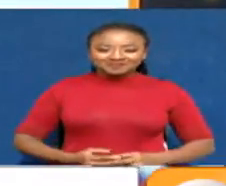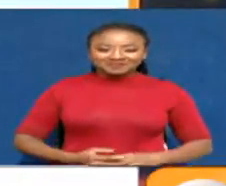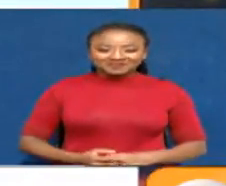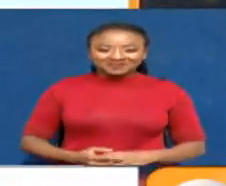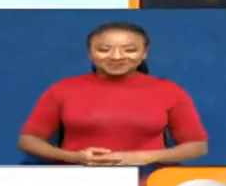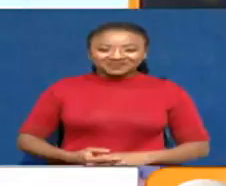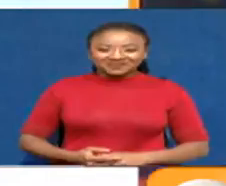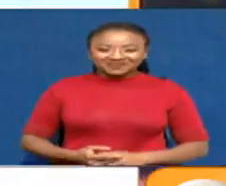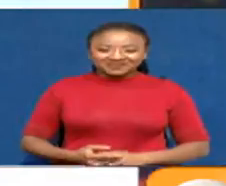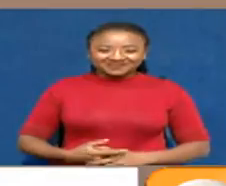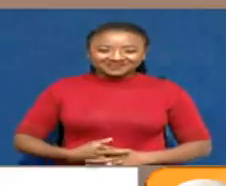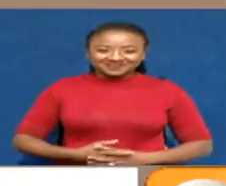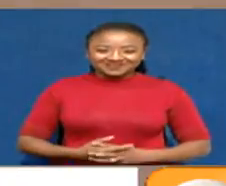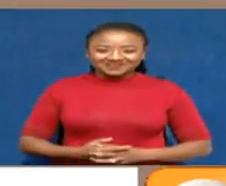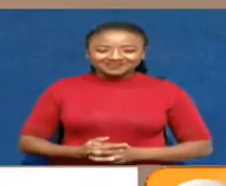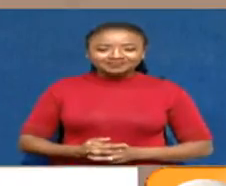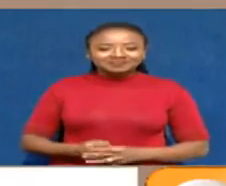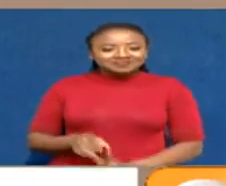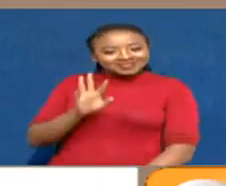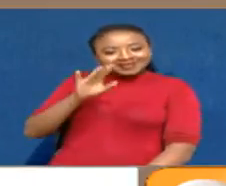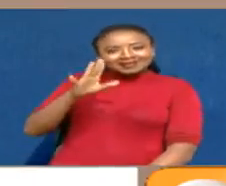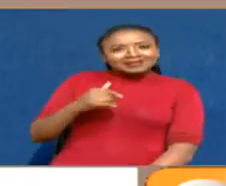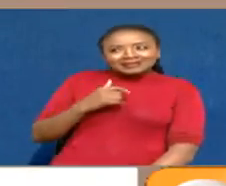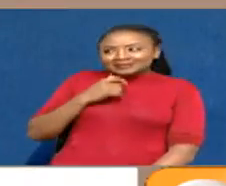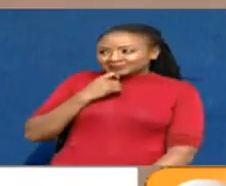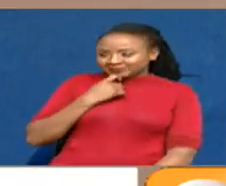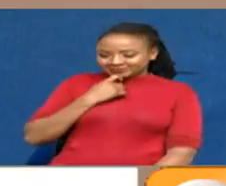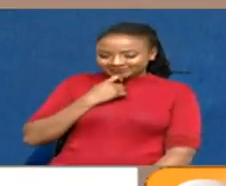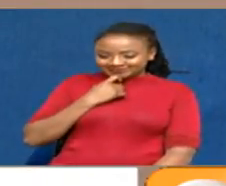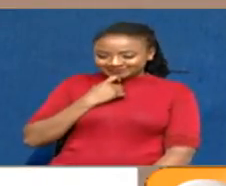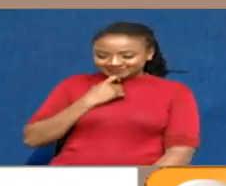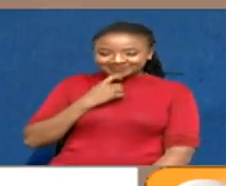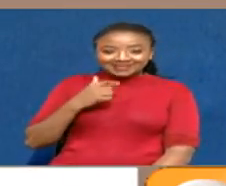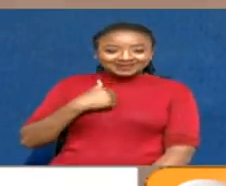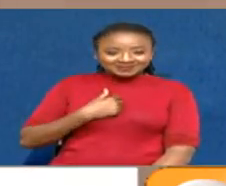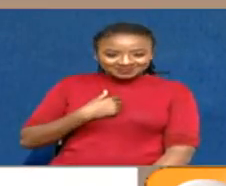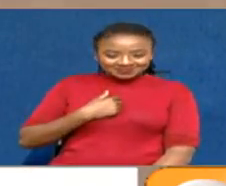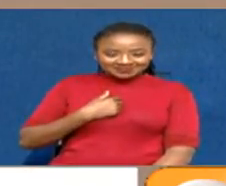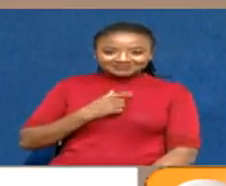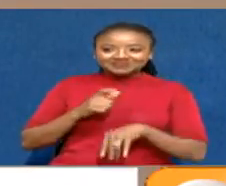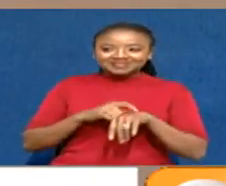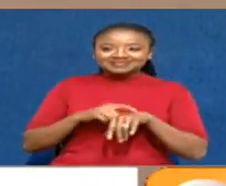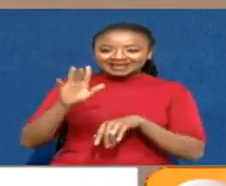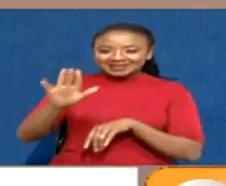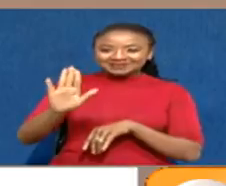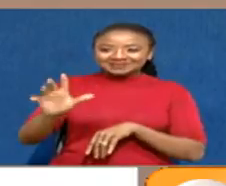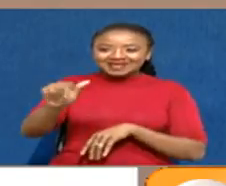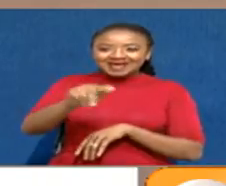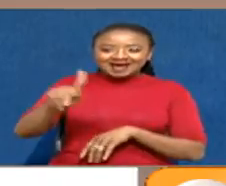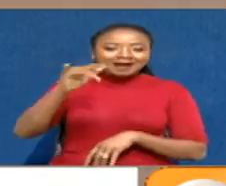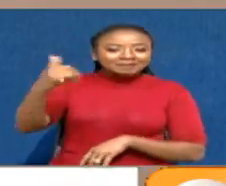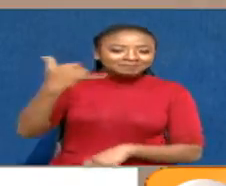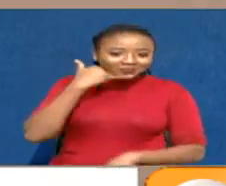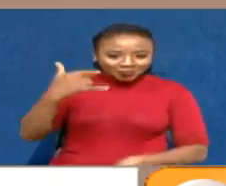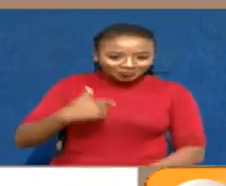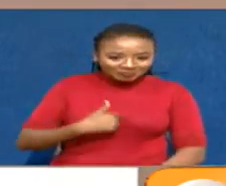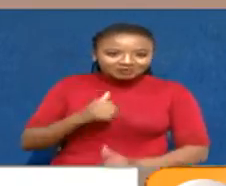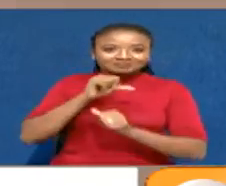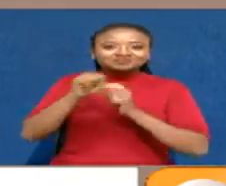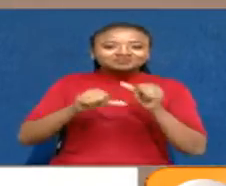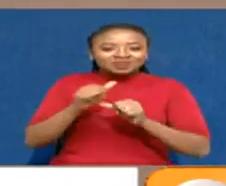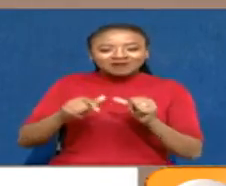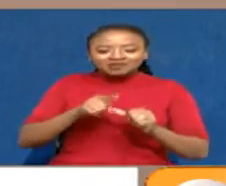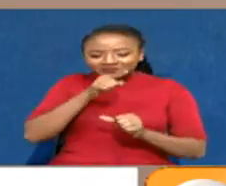have. You know, when I was being called by the collection agents about